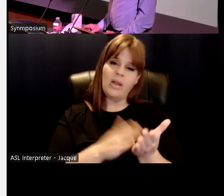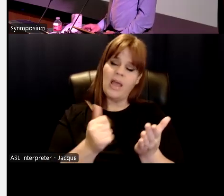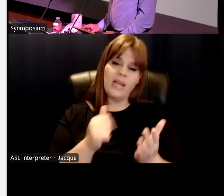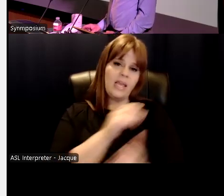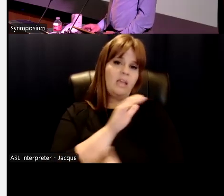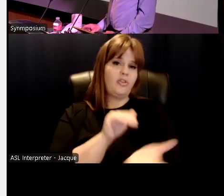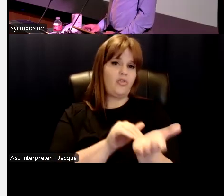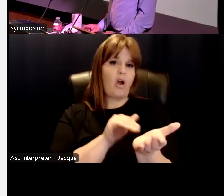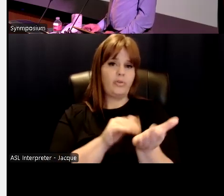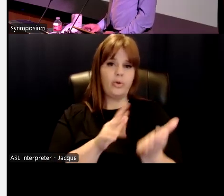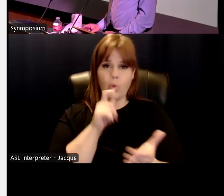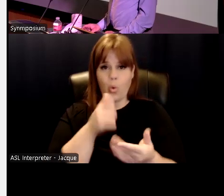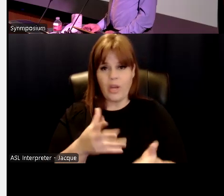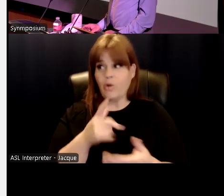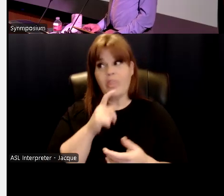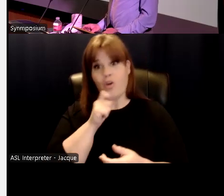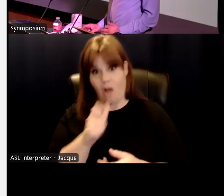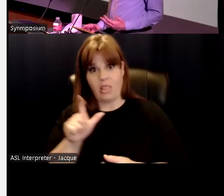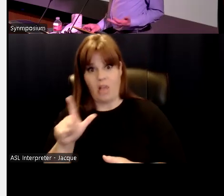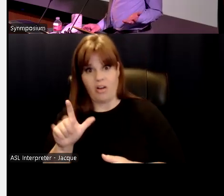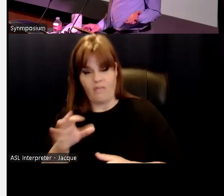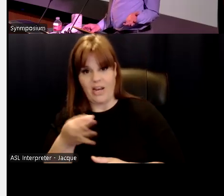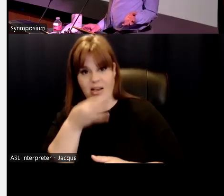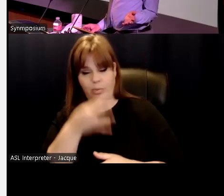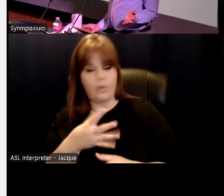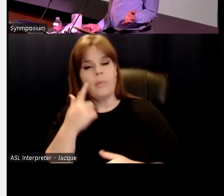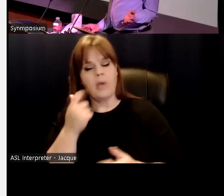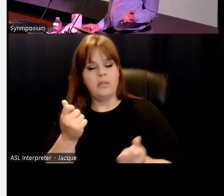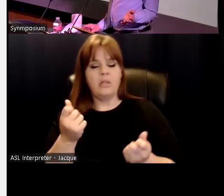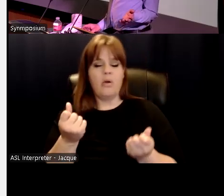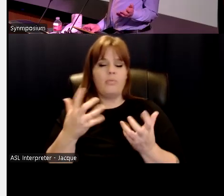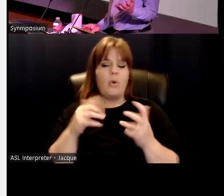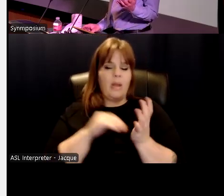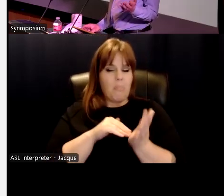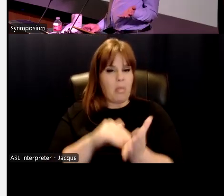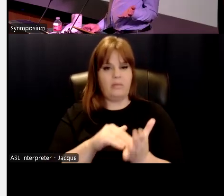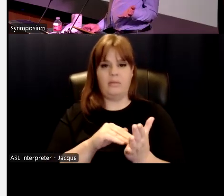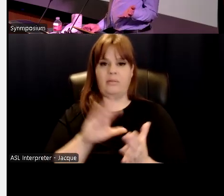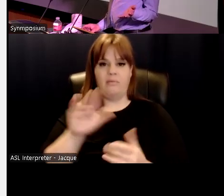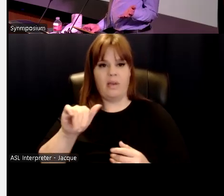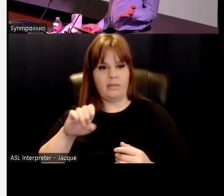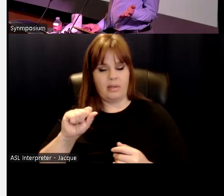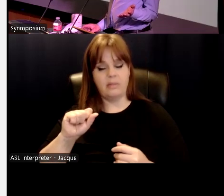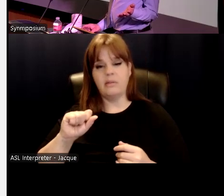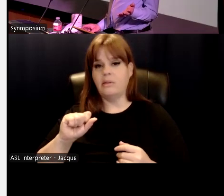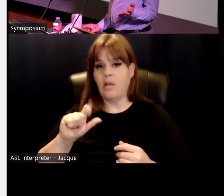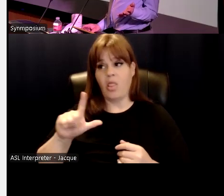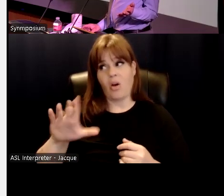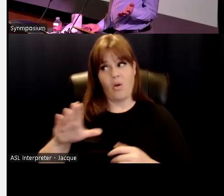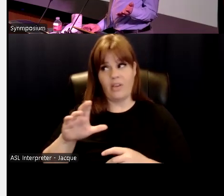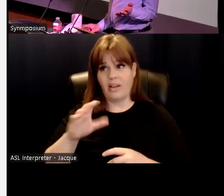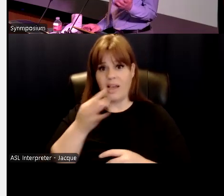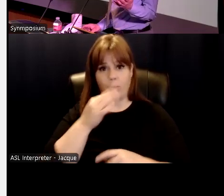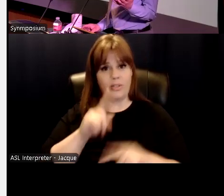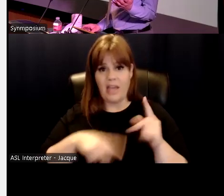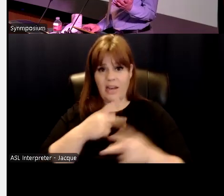not long COVID experts, because there's hundreds of millions of cases out there. Like, long COVID experts can't take care of all of them,